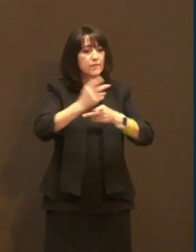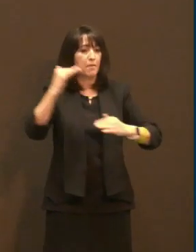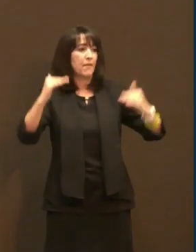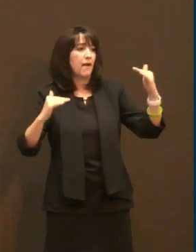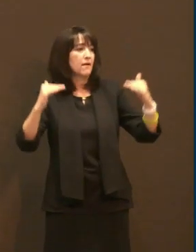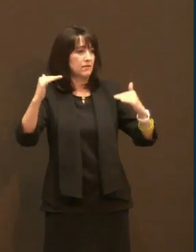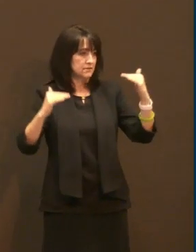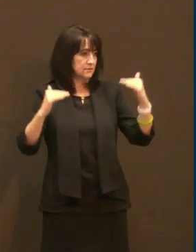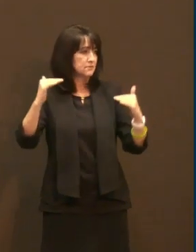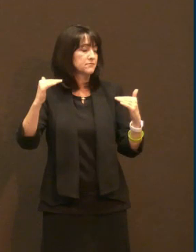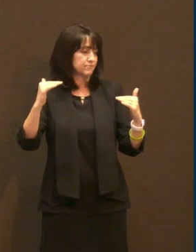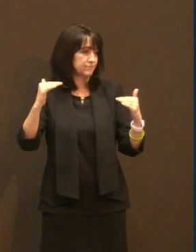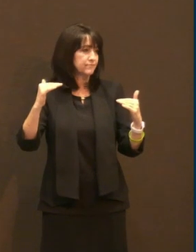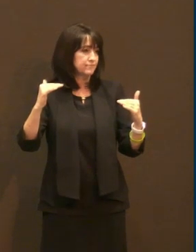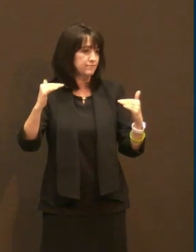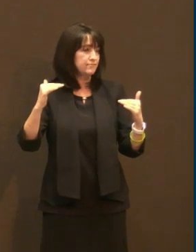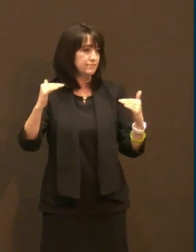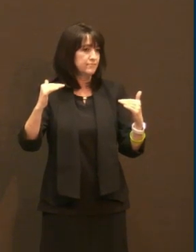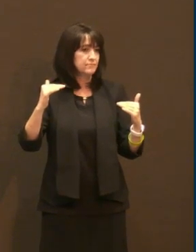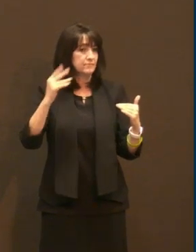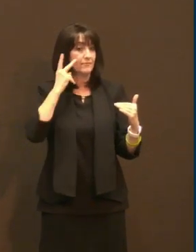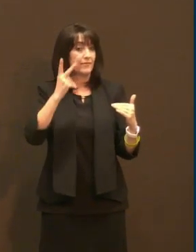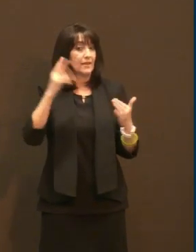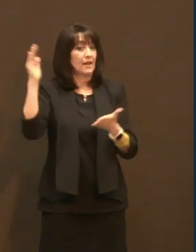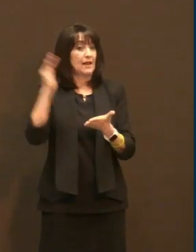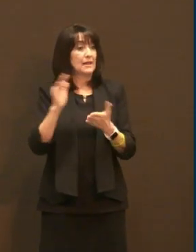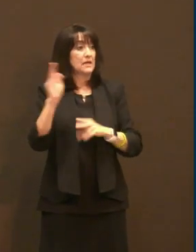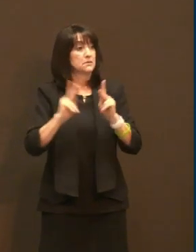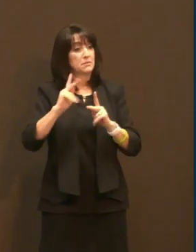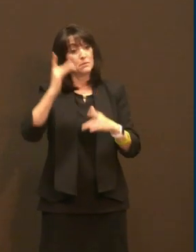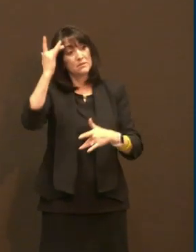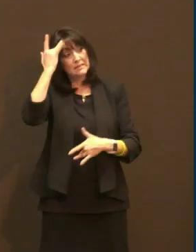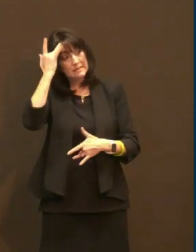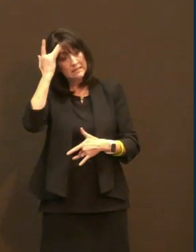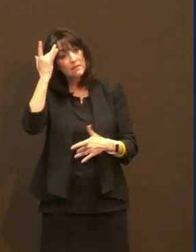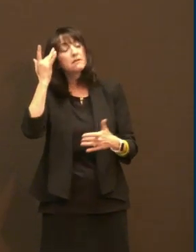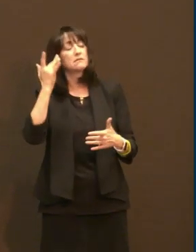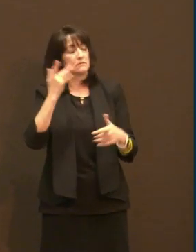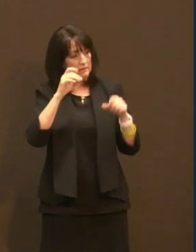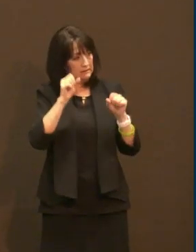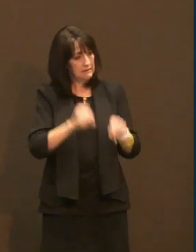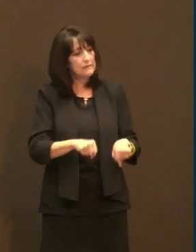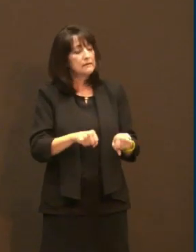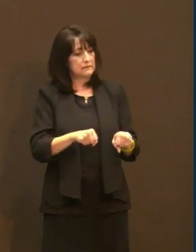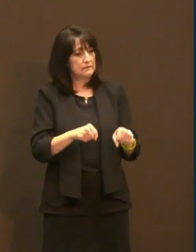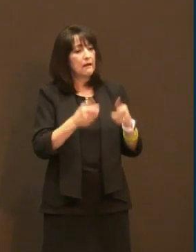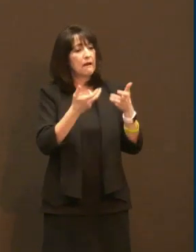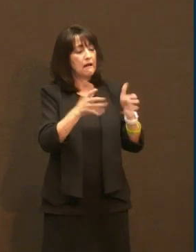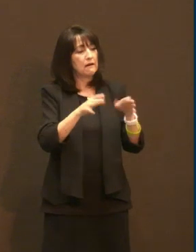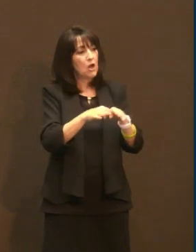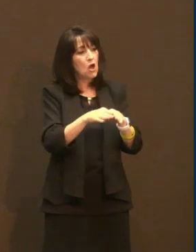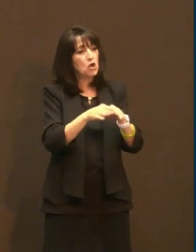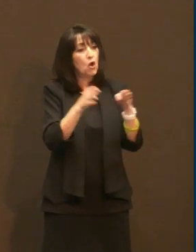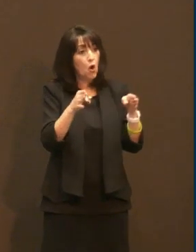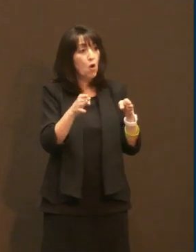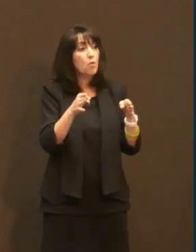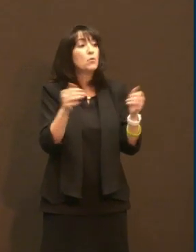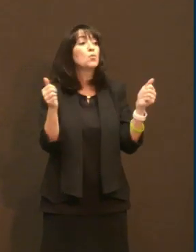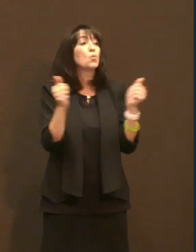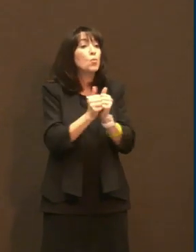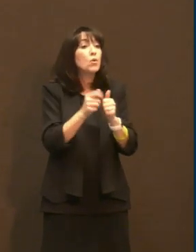curve down, flattening out the curve. And now we need to keep leaning into that so that we can move through the phases of